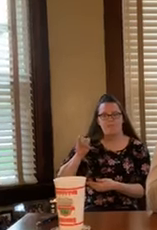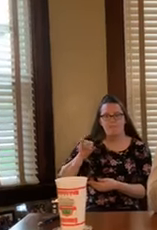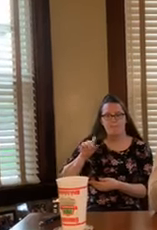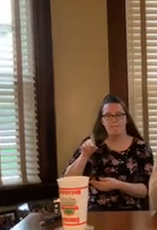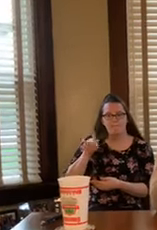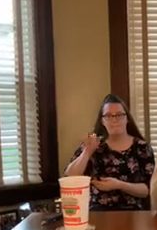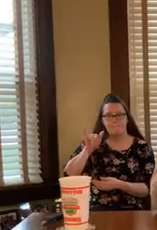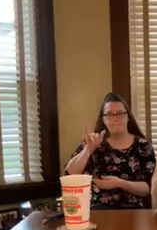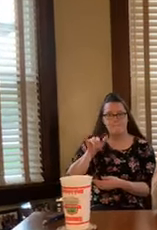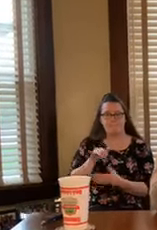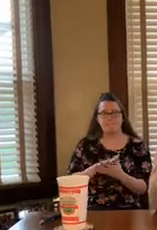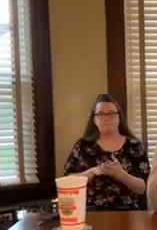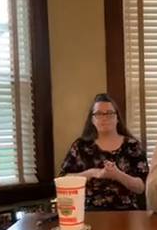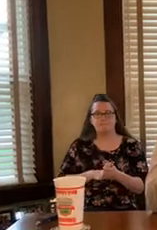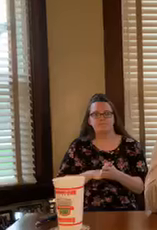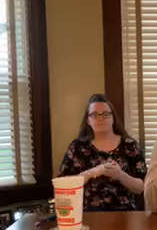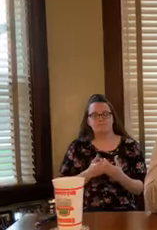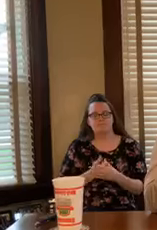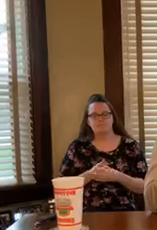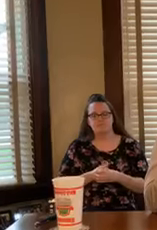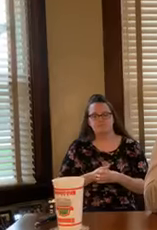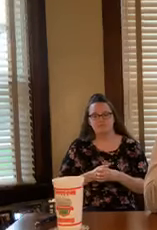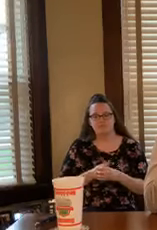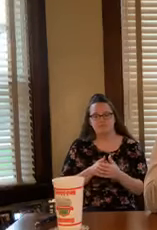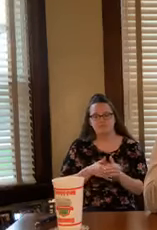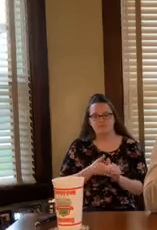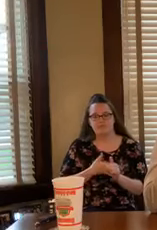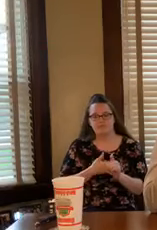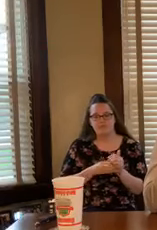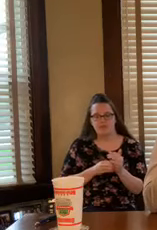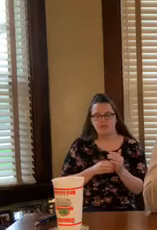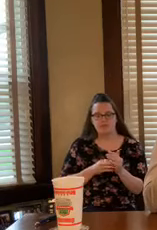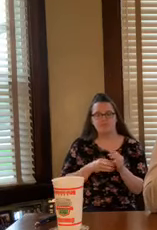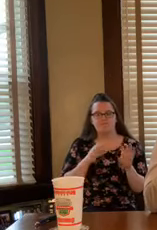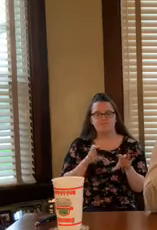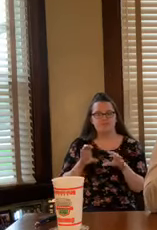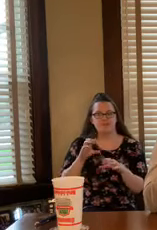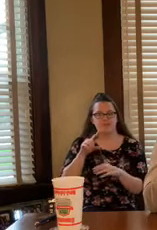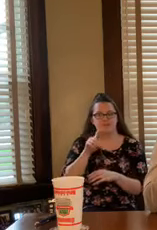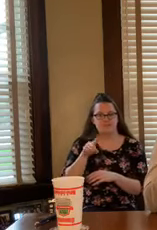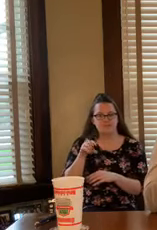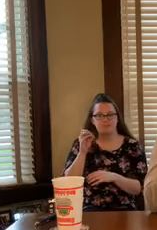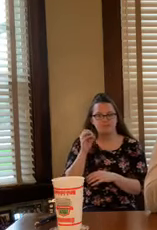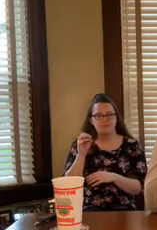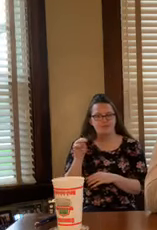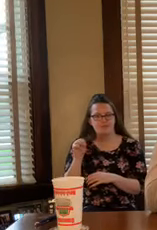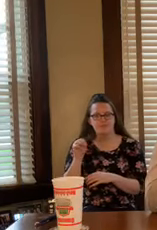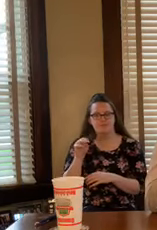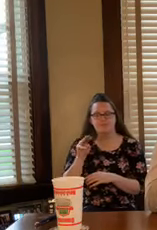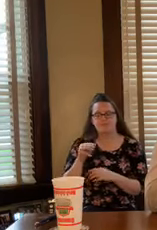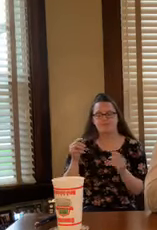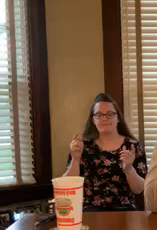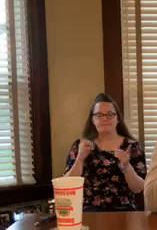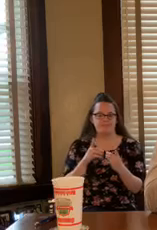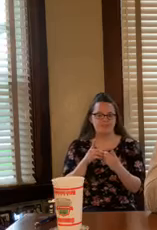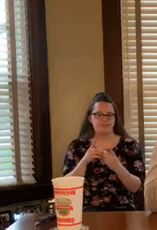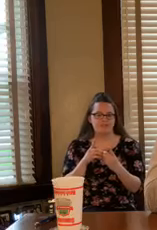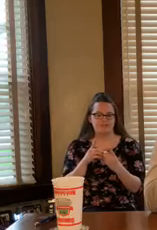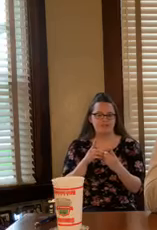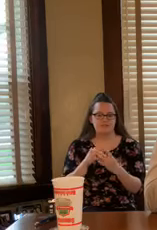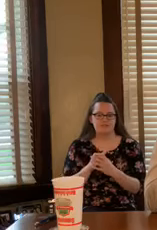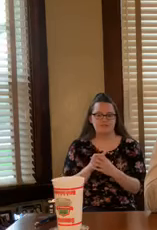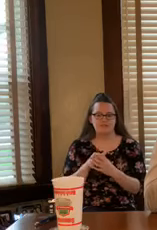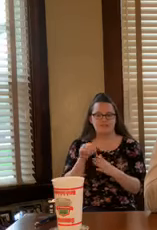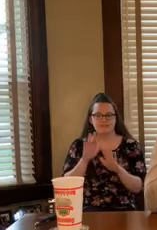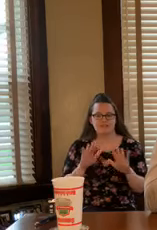meeting with his youth group for about 40 minutes from 6 to 6:40 before he does this. So Sunday's an all-day event for us, and